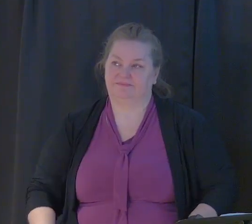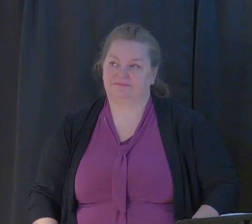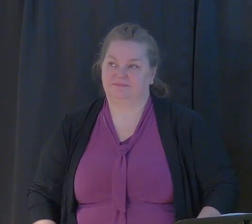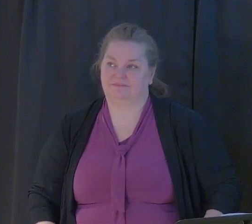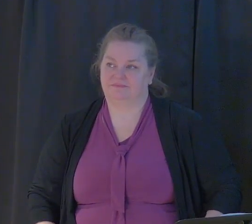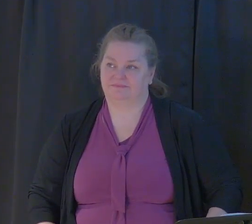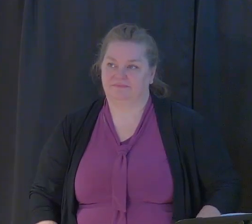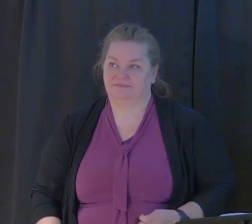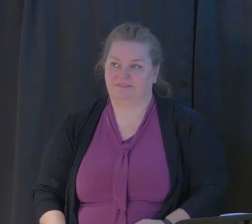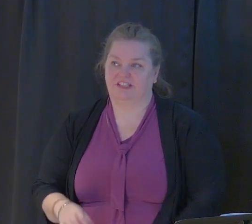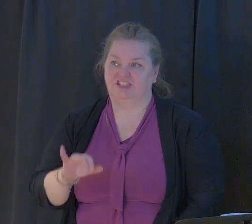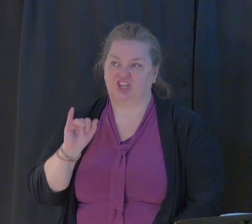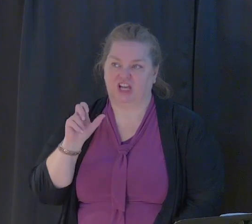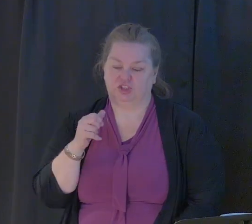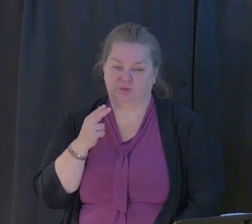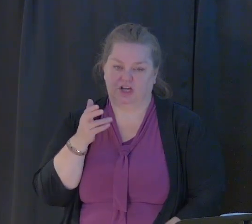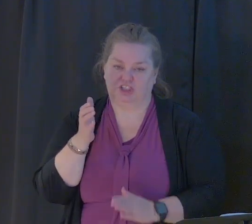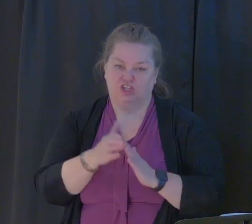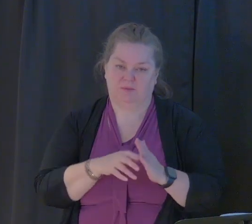chapter 1 and verse 9.